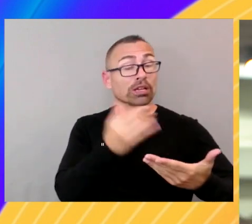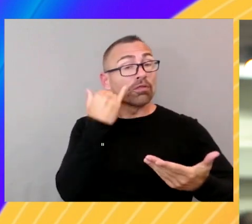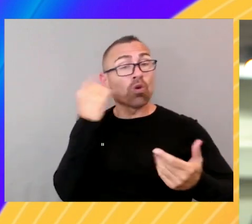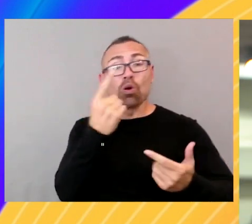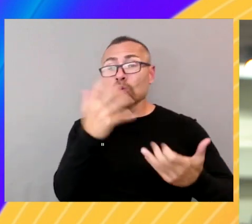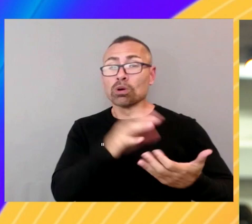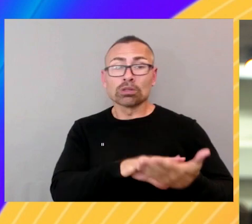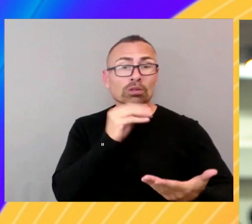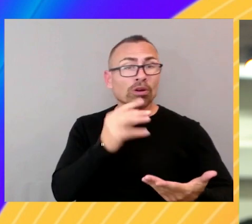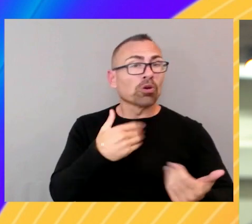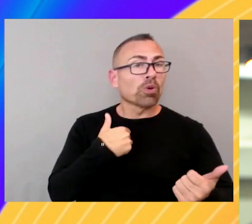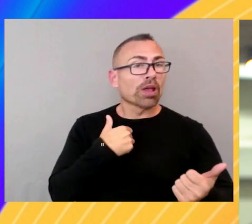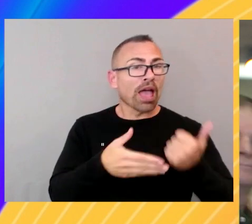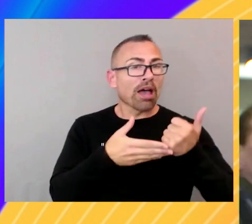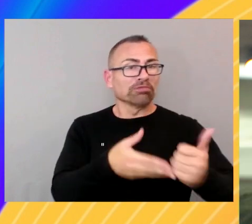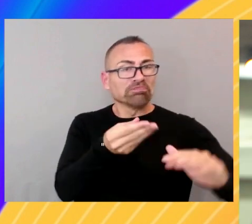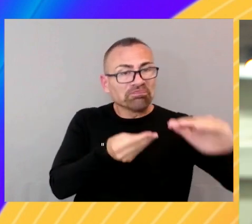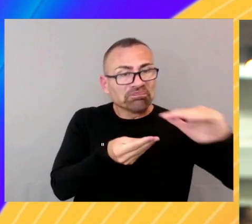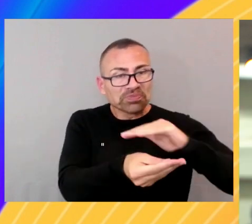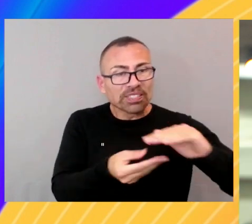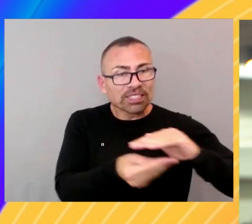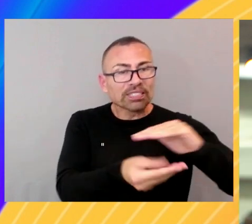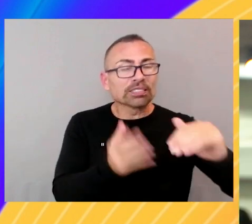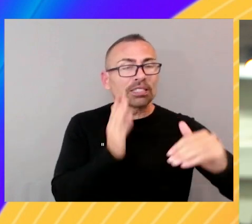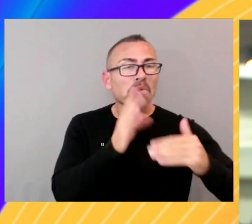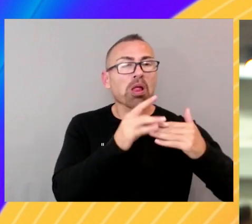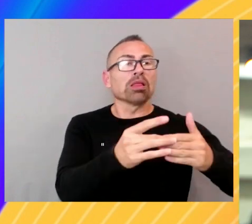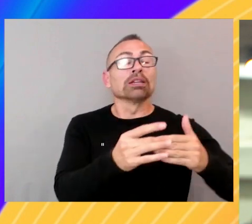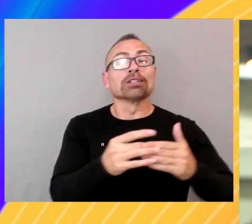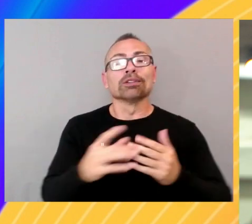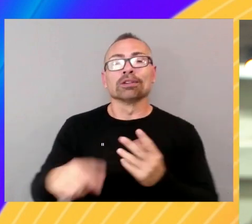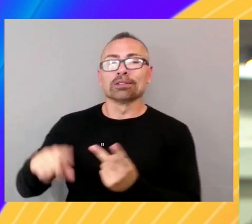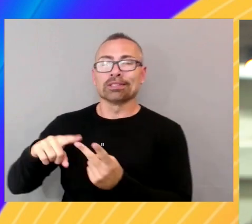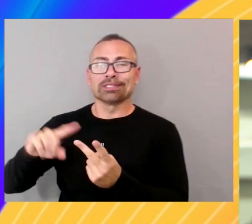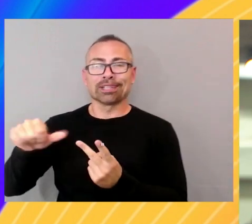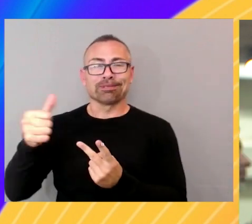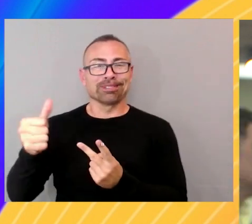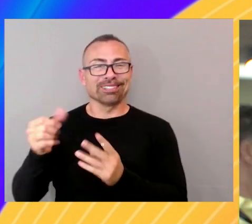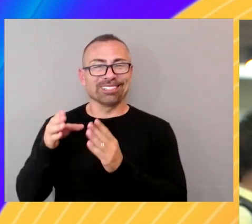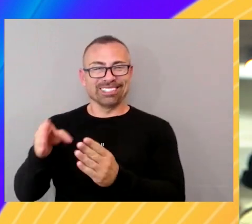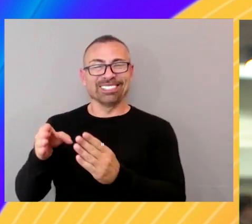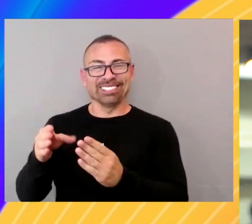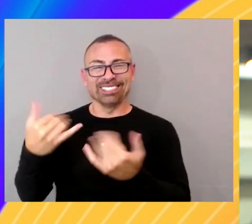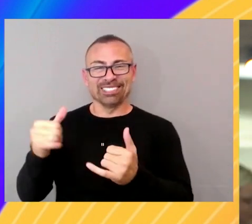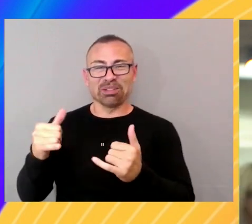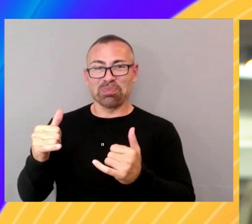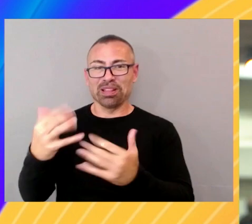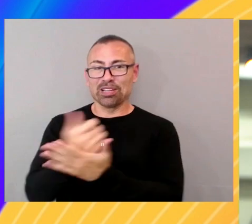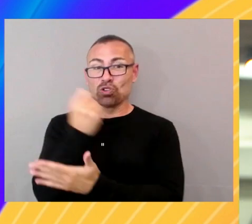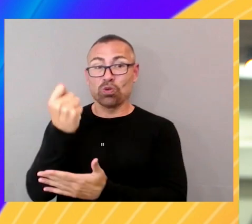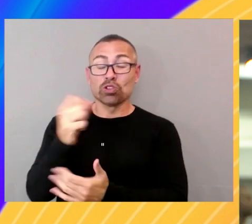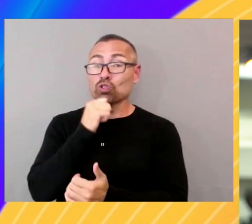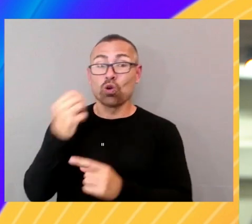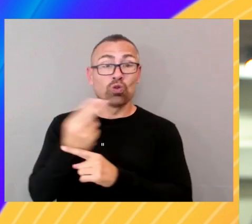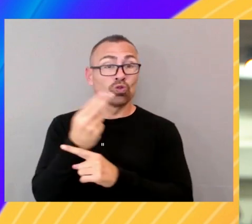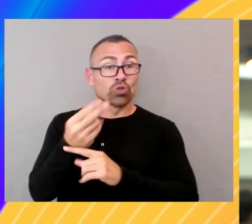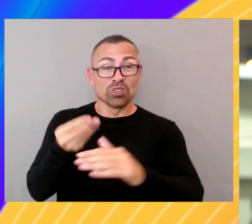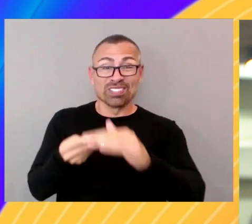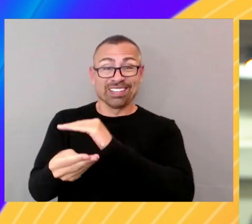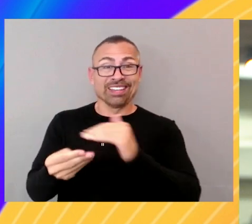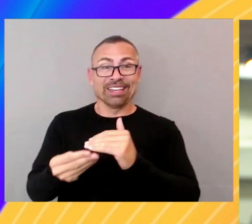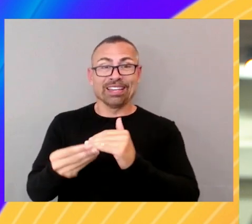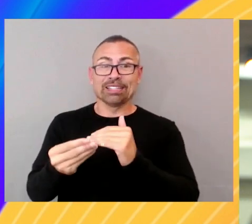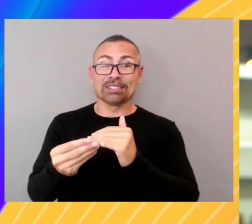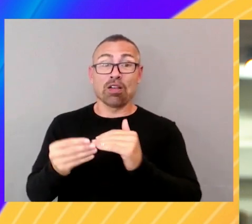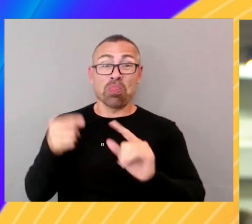towards everything you need. And then there's the play to win, which is you don't use any hints, you get the max points possible, you stay at the top of our leaderboard.